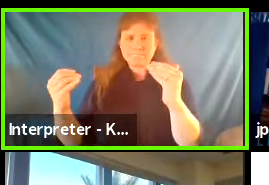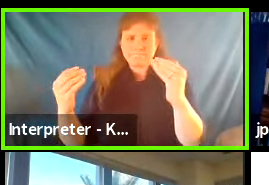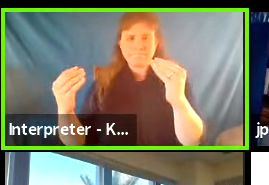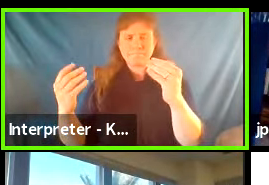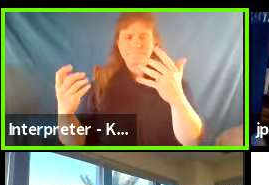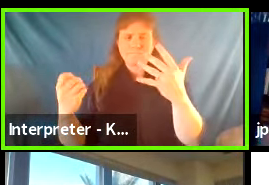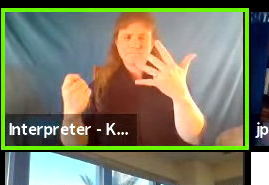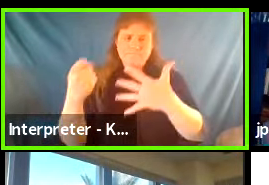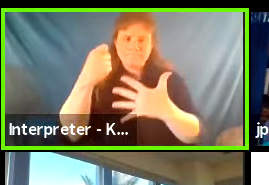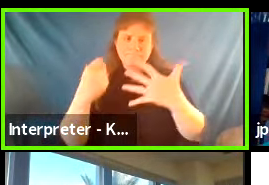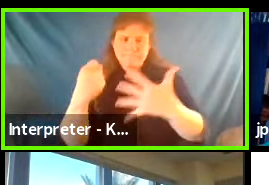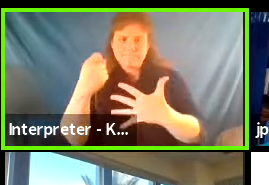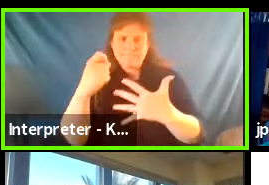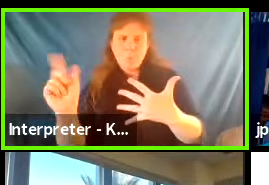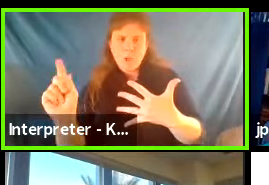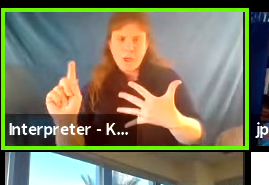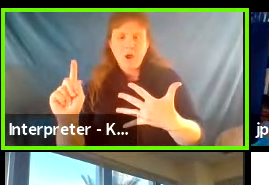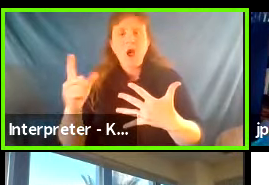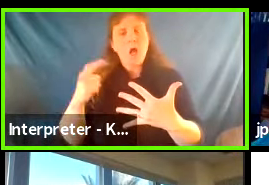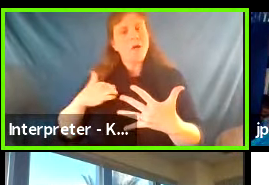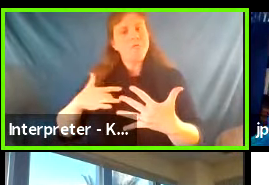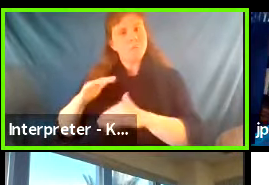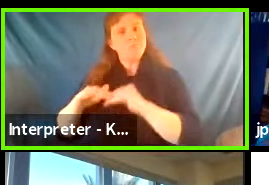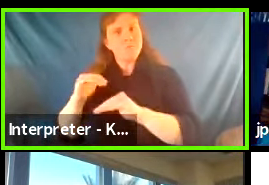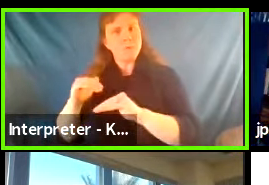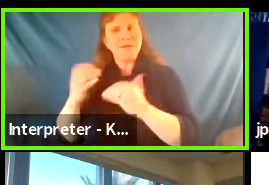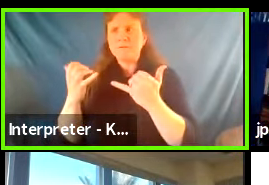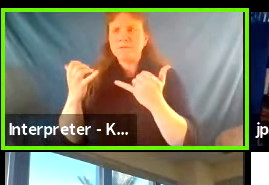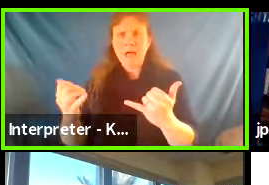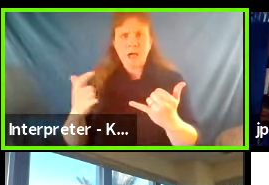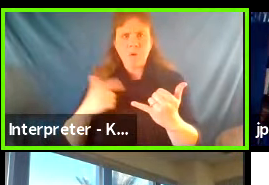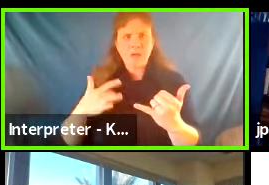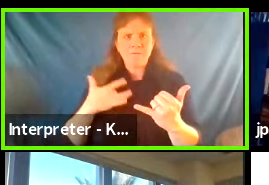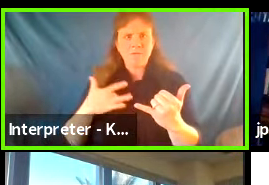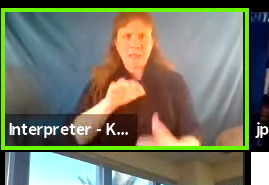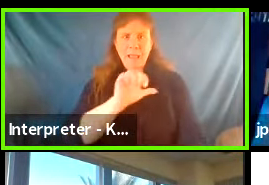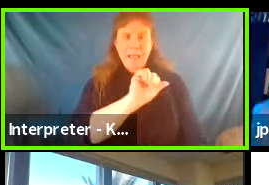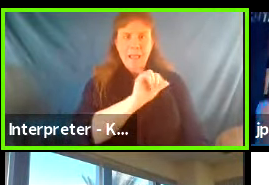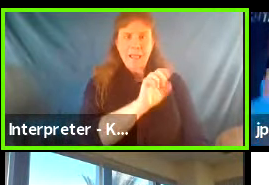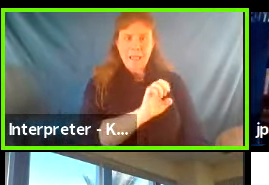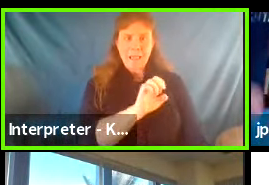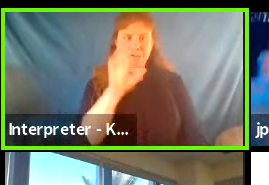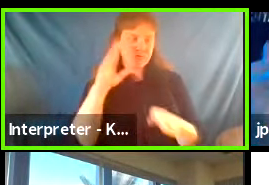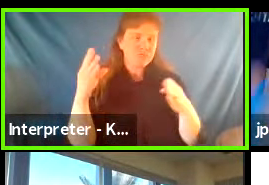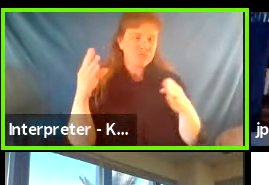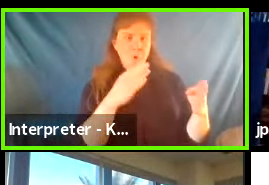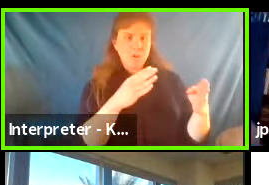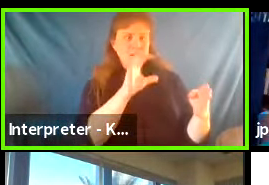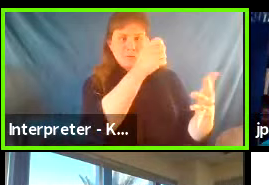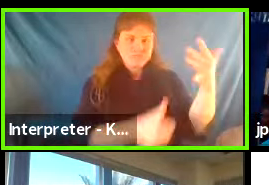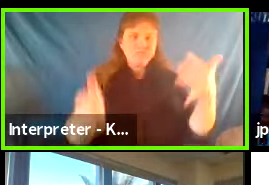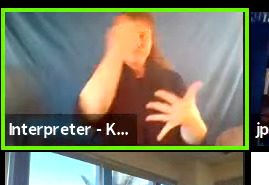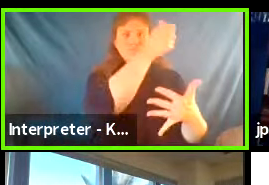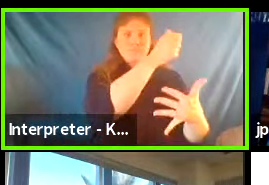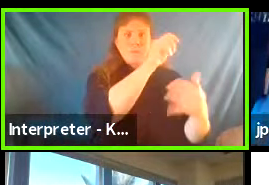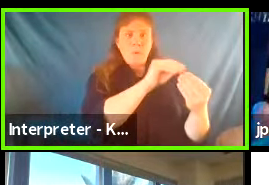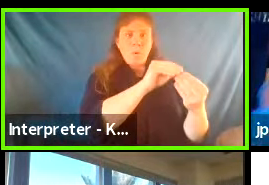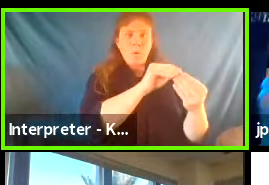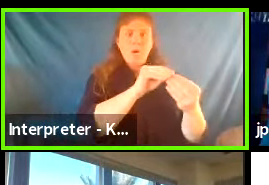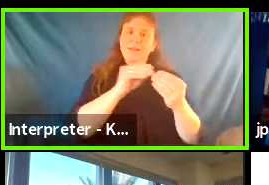And now it doesn't feel as comfortable when we're putting age once again in front of that farm